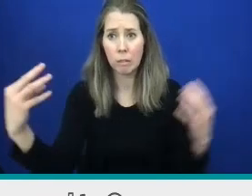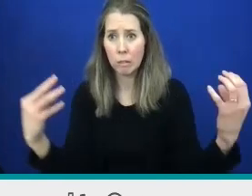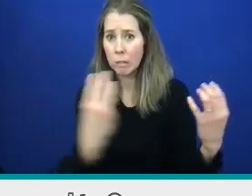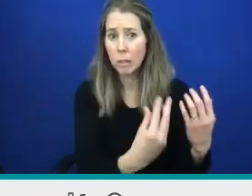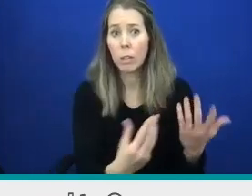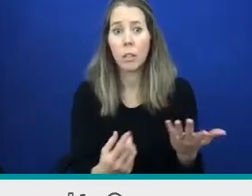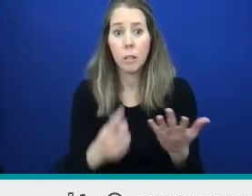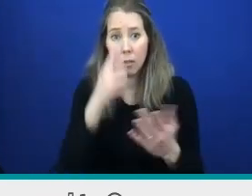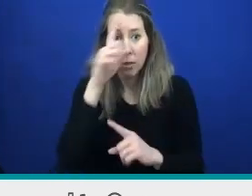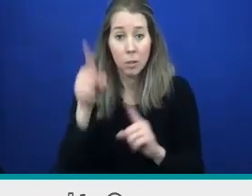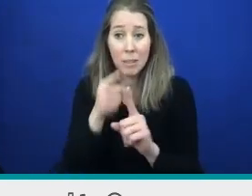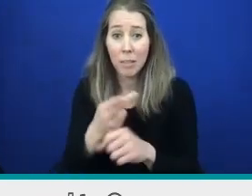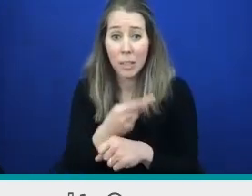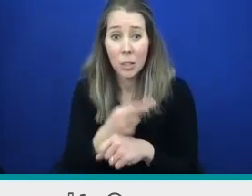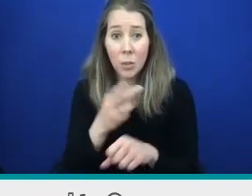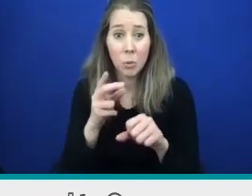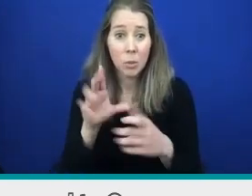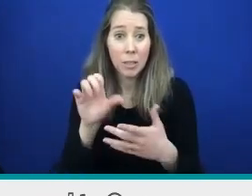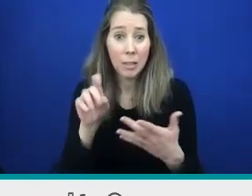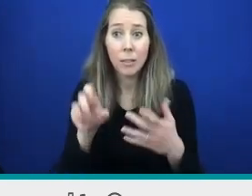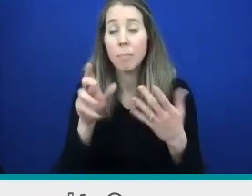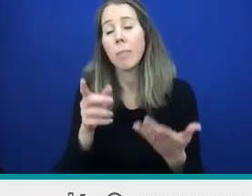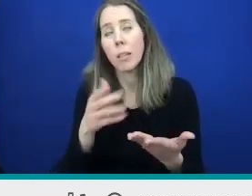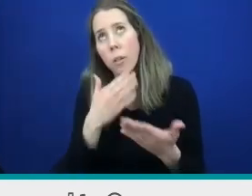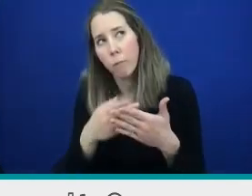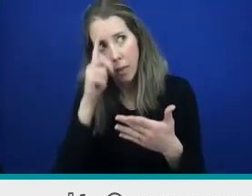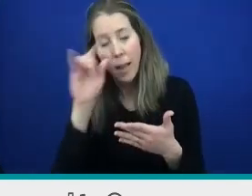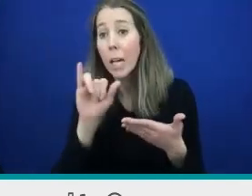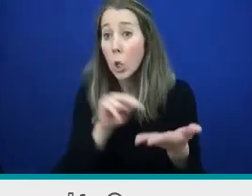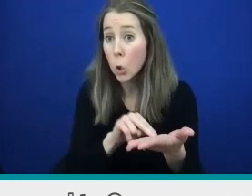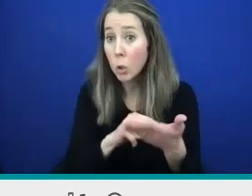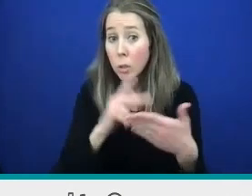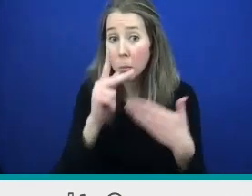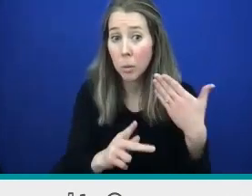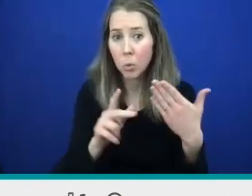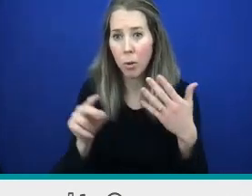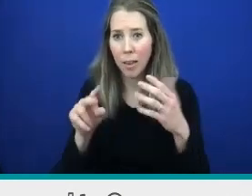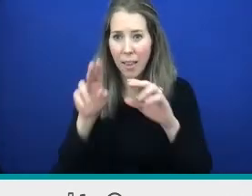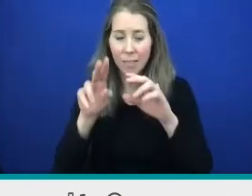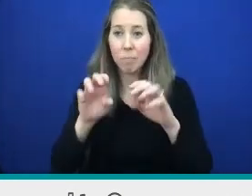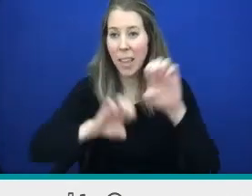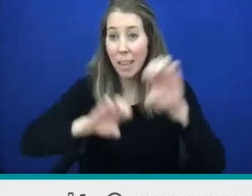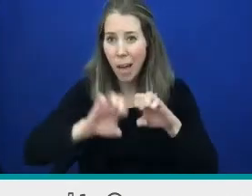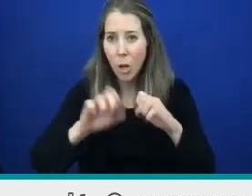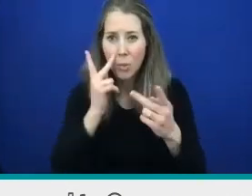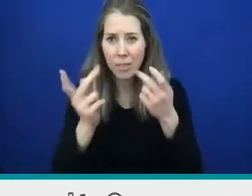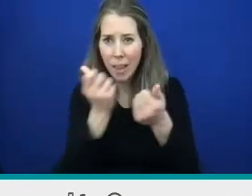use case, this gets used a lot within like nursing programs that need to be able to evaluate and see everything clearly.